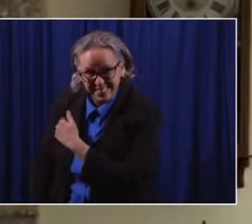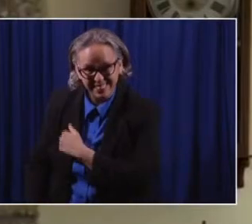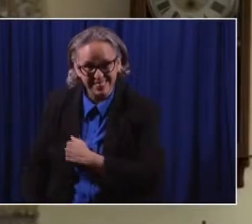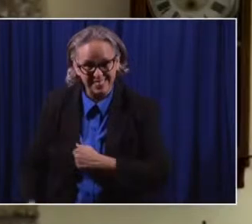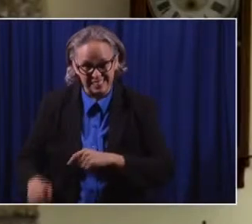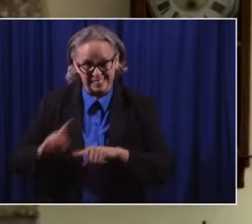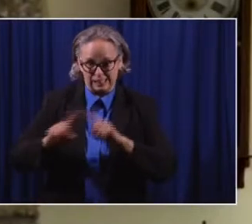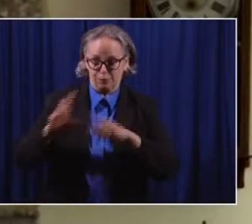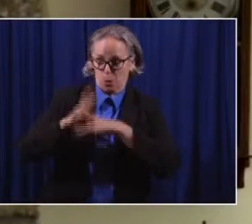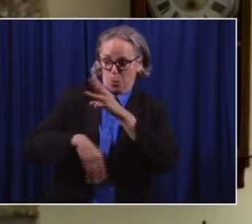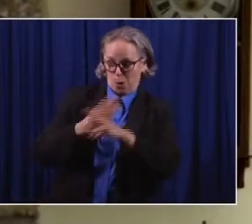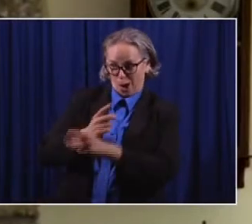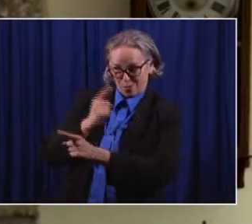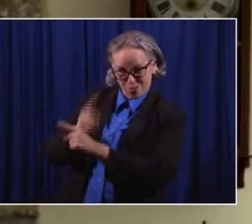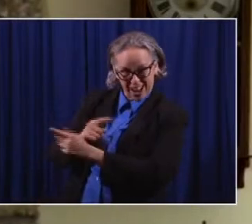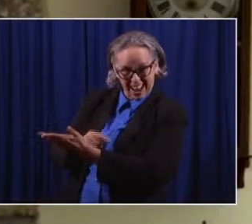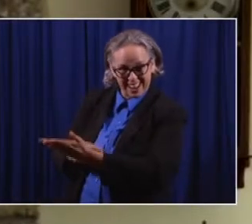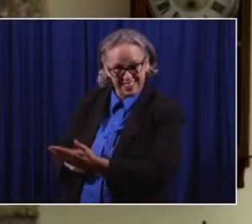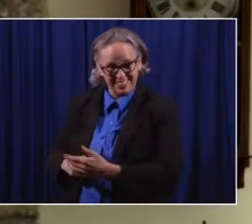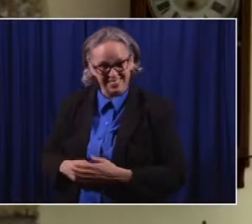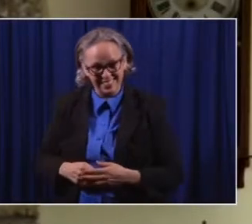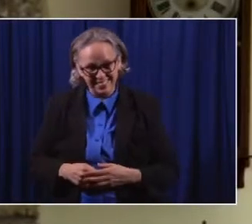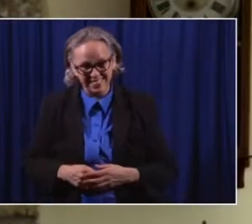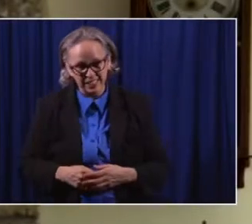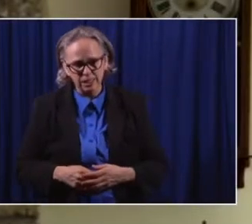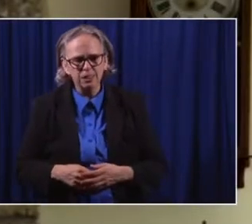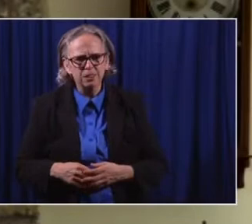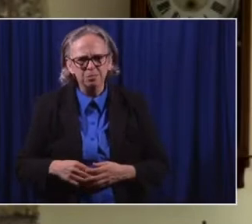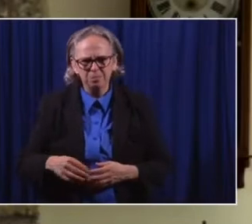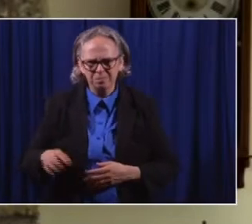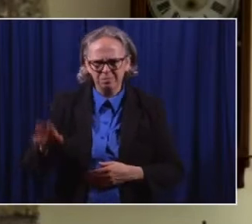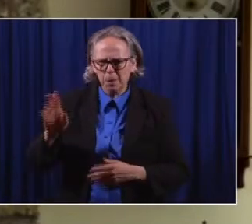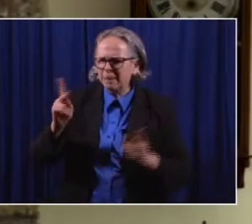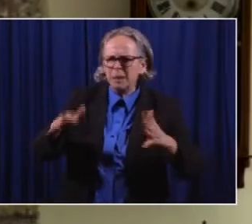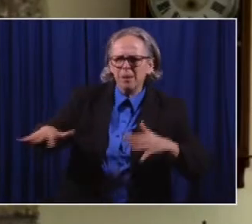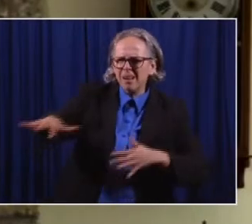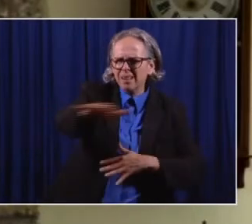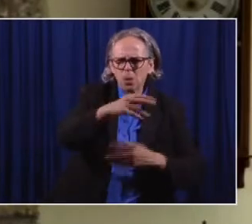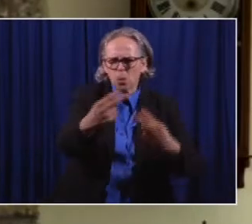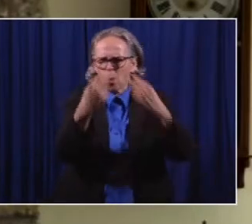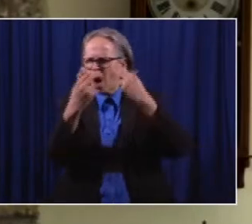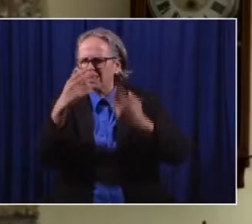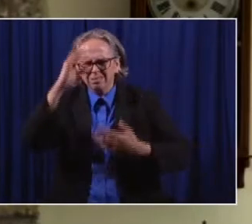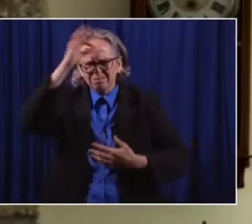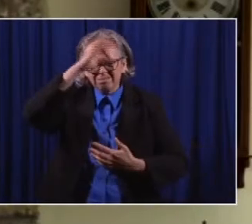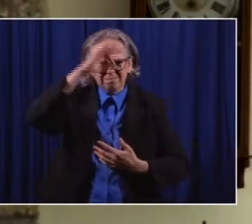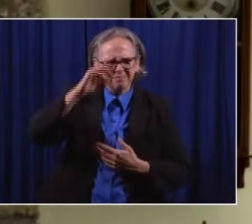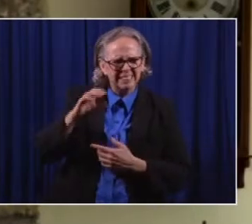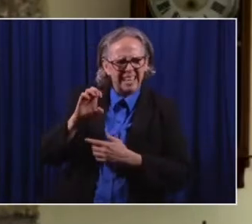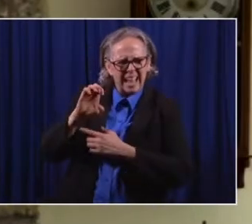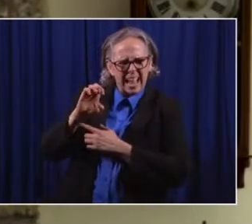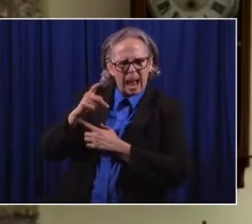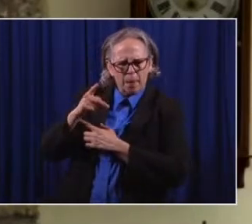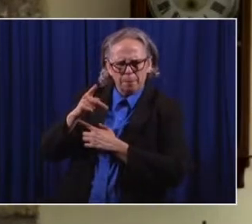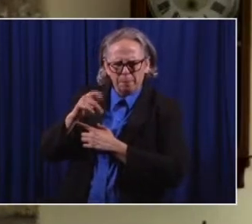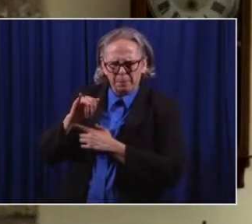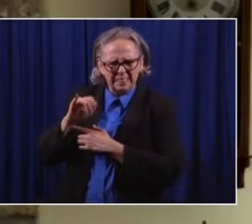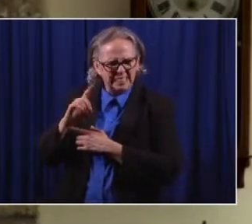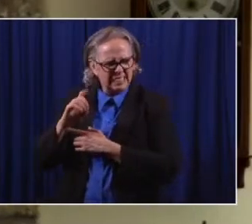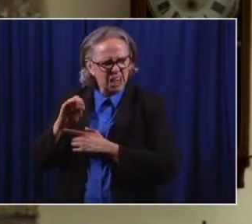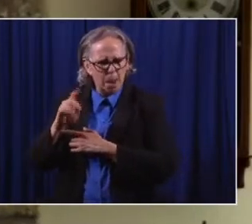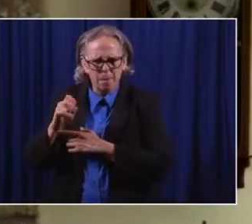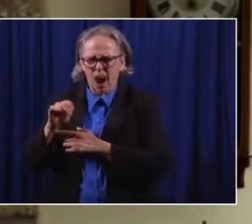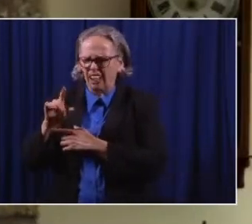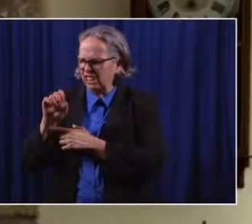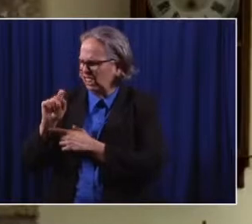but can you just, for somebody who's watching this today who has no idea what you do, can you kind of take them through the